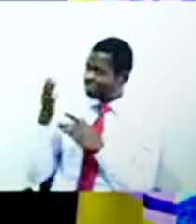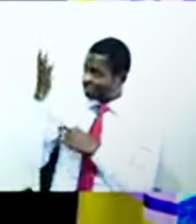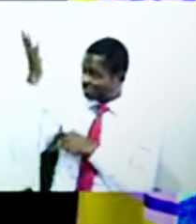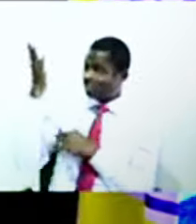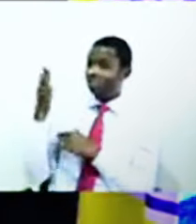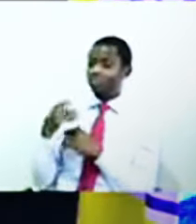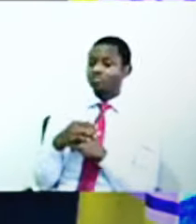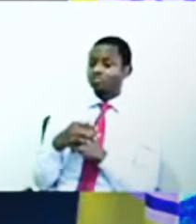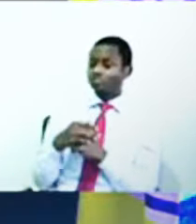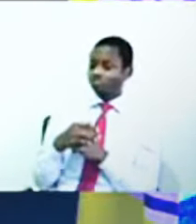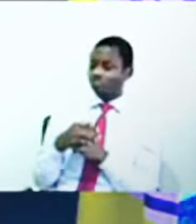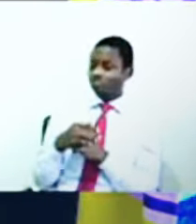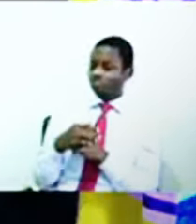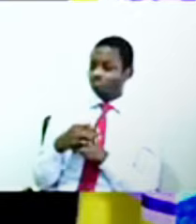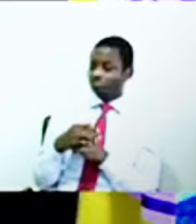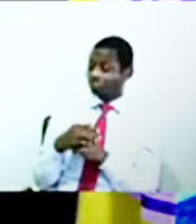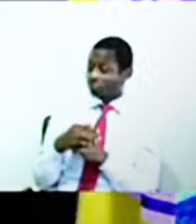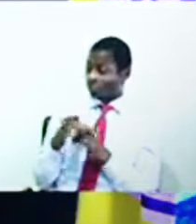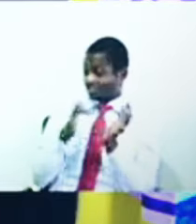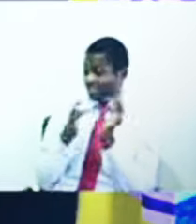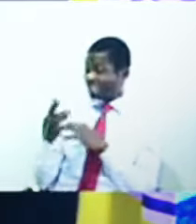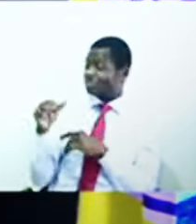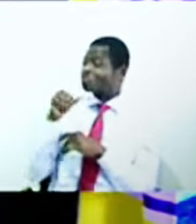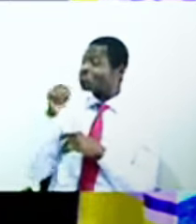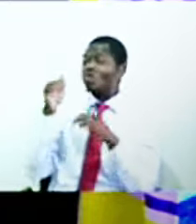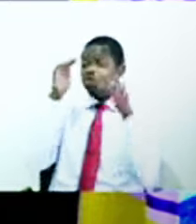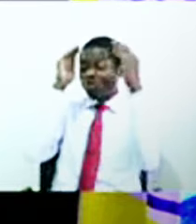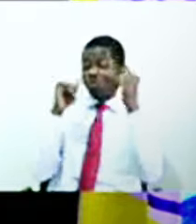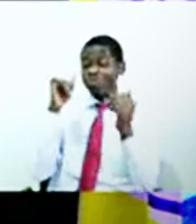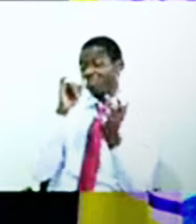of you. That is why scripture says, if.